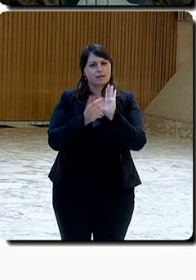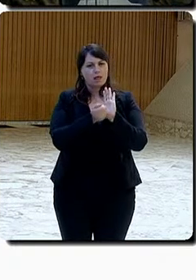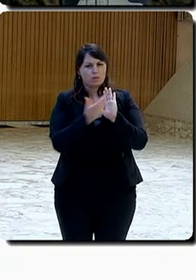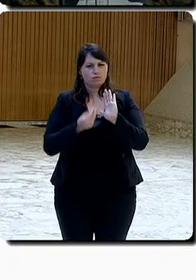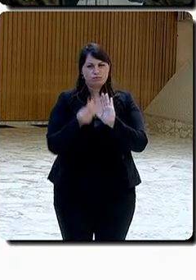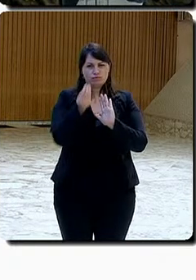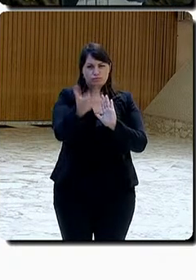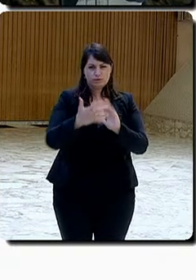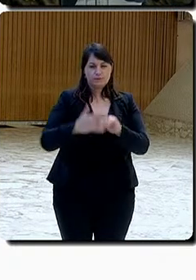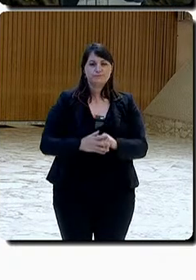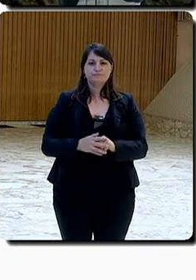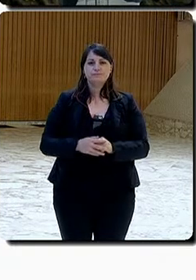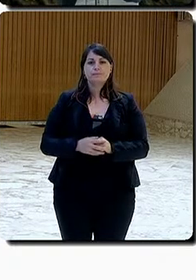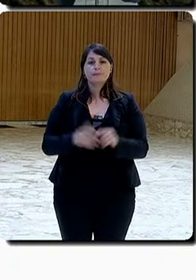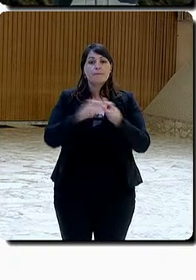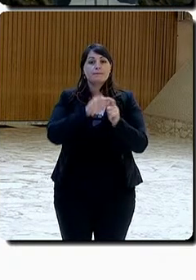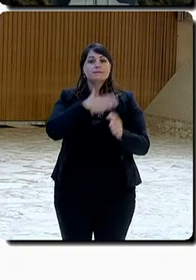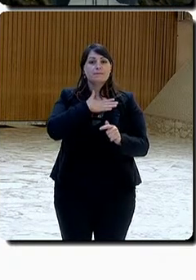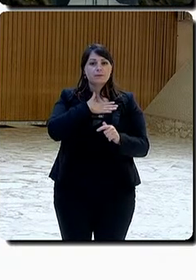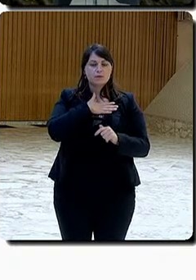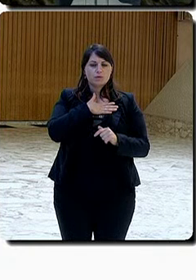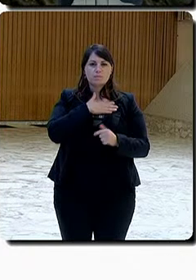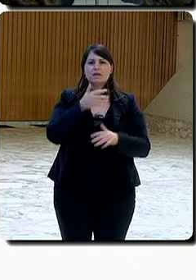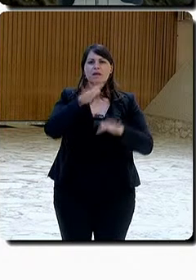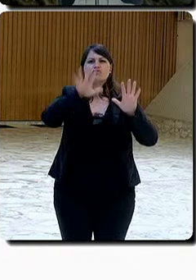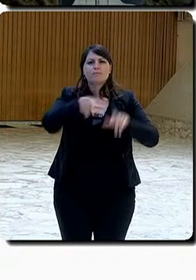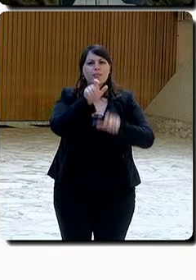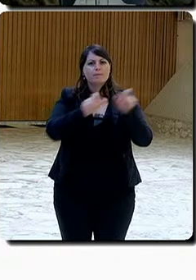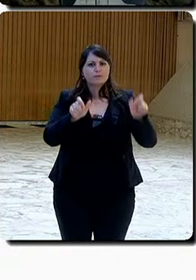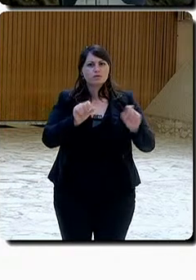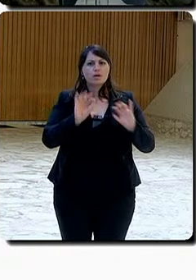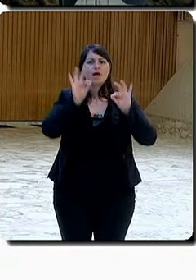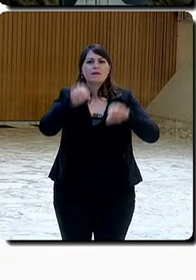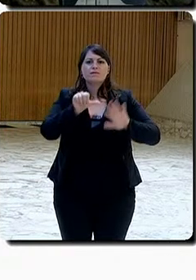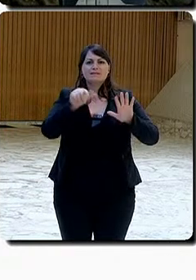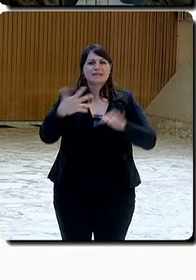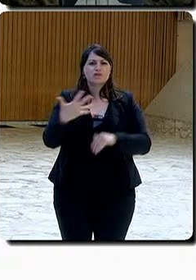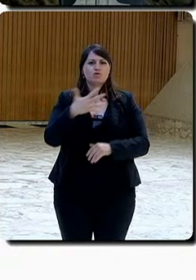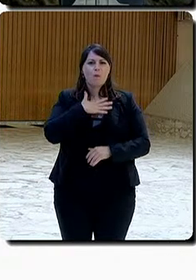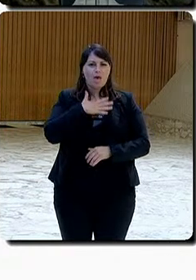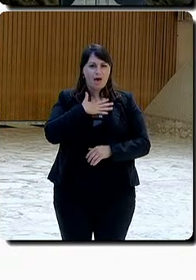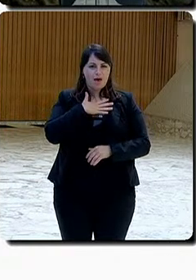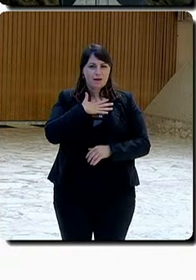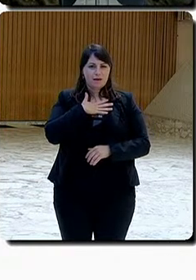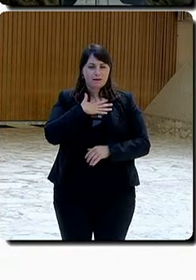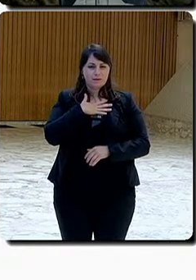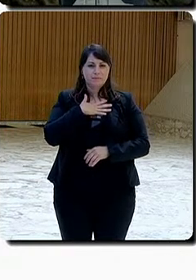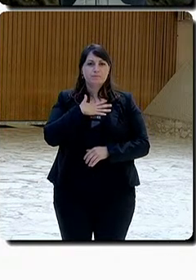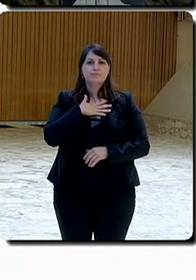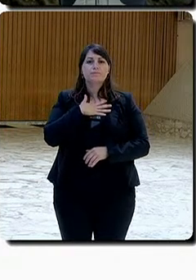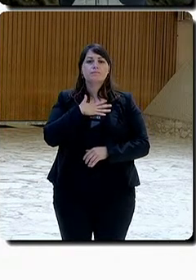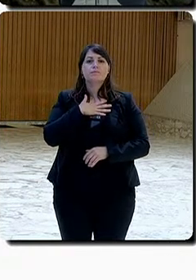65. In 2008, 7% of the world's population was over 65. In